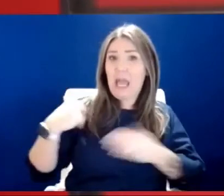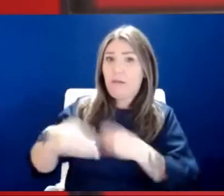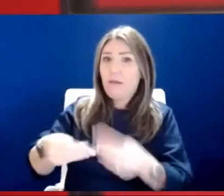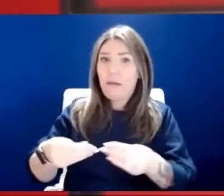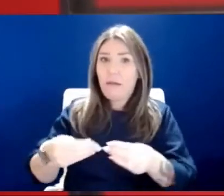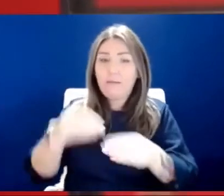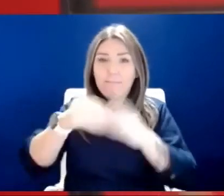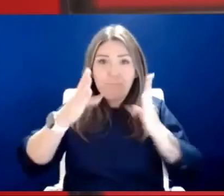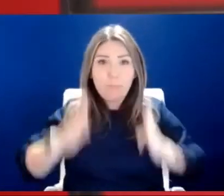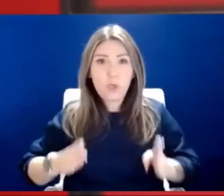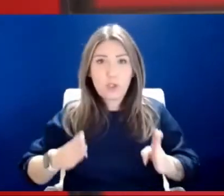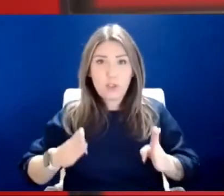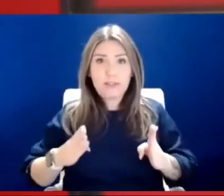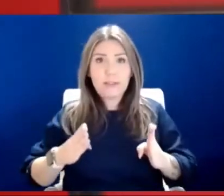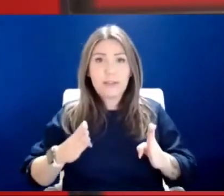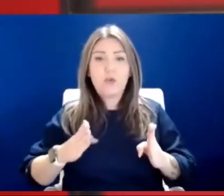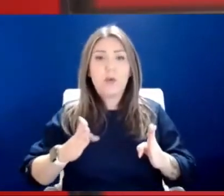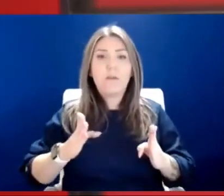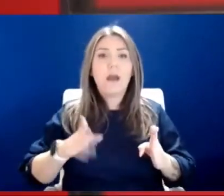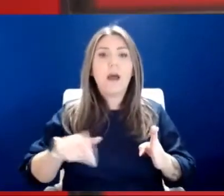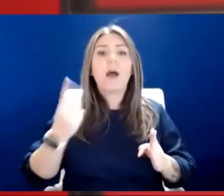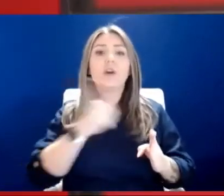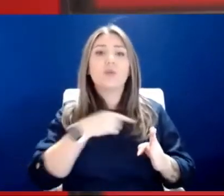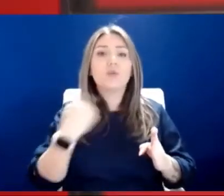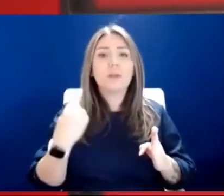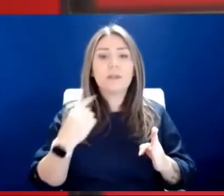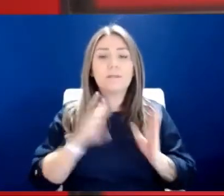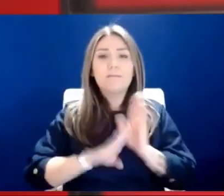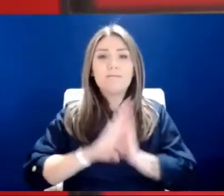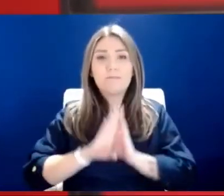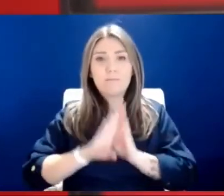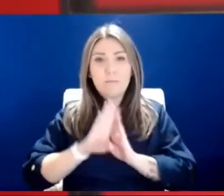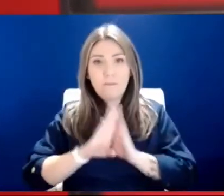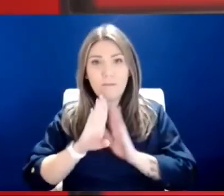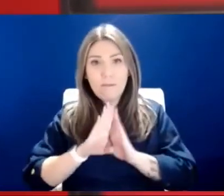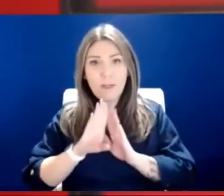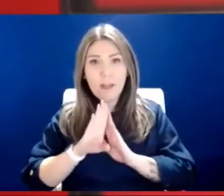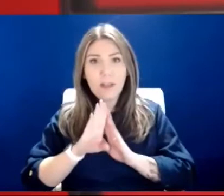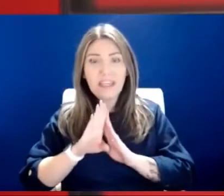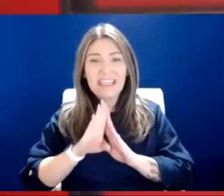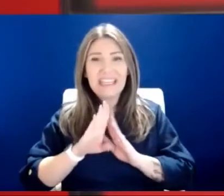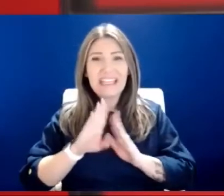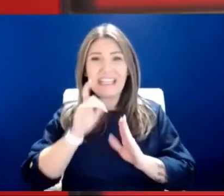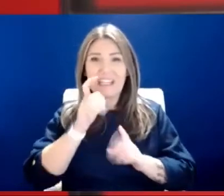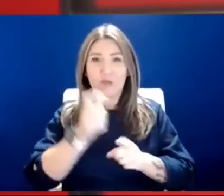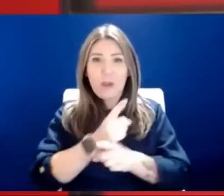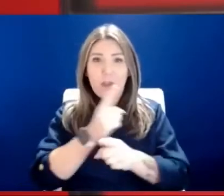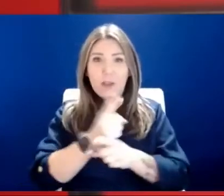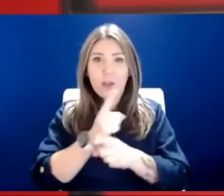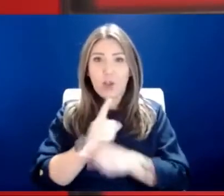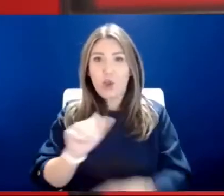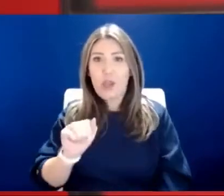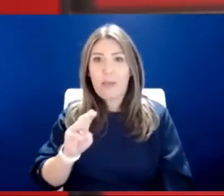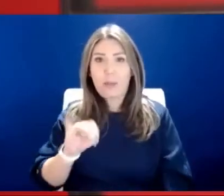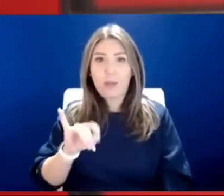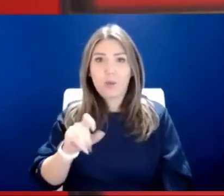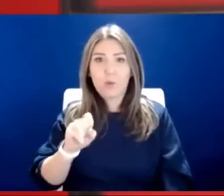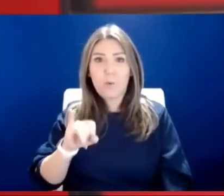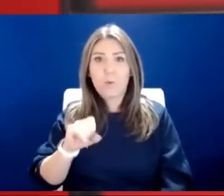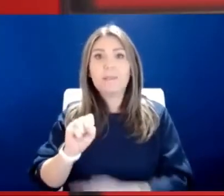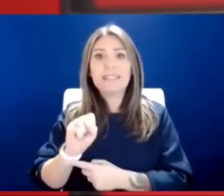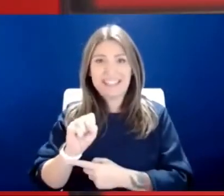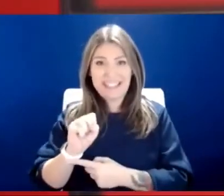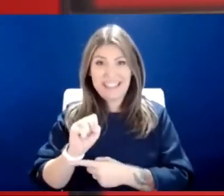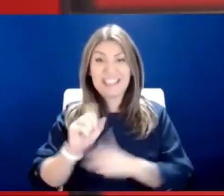it puts you at risk for developing hereditary amyloidosis, which manifests very early,